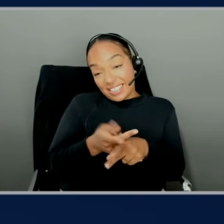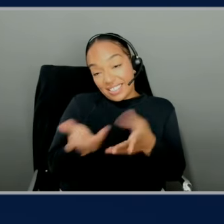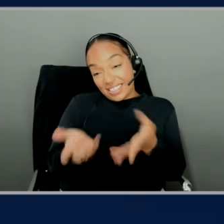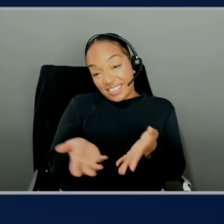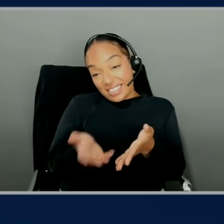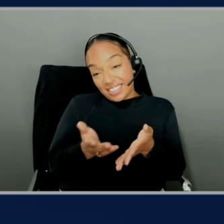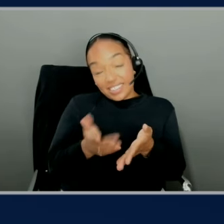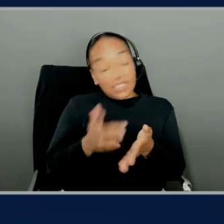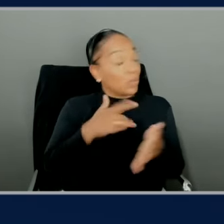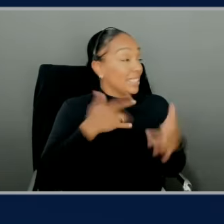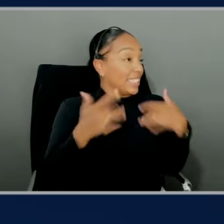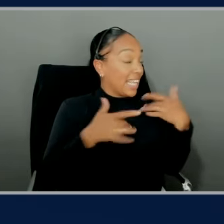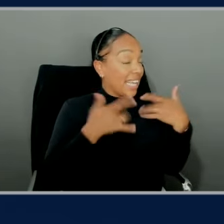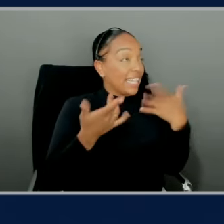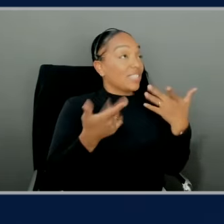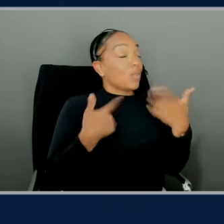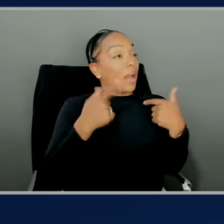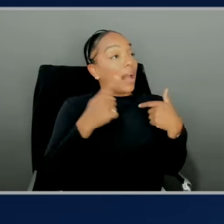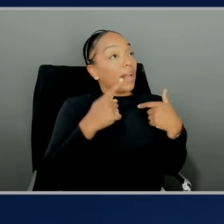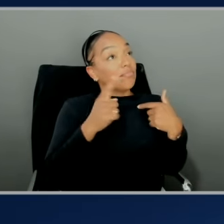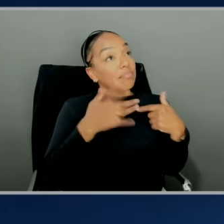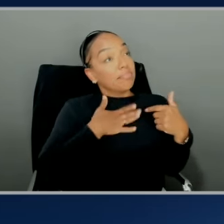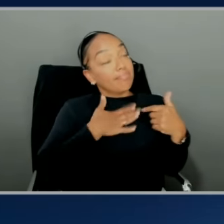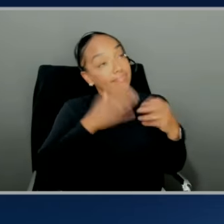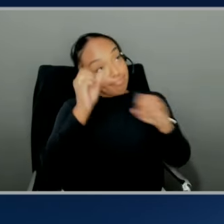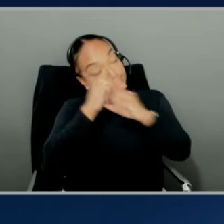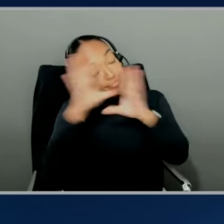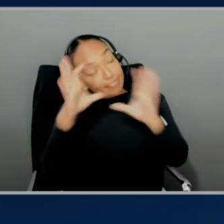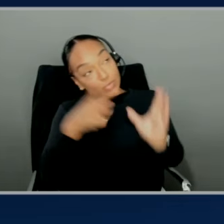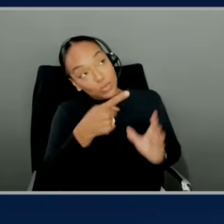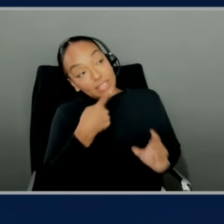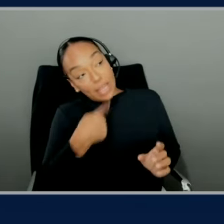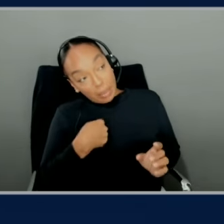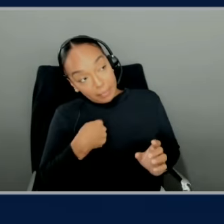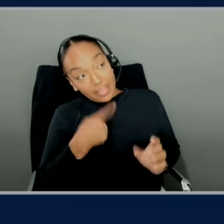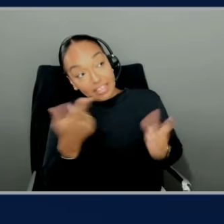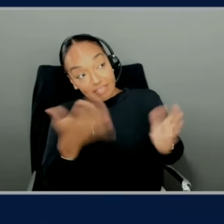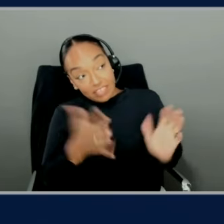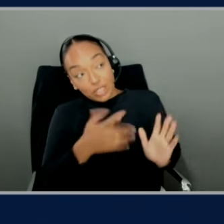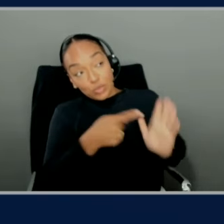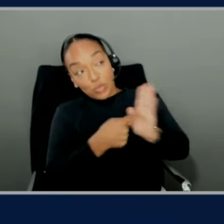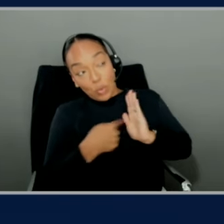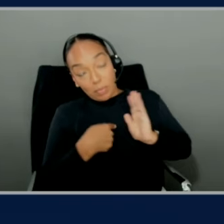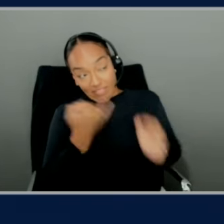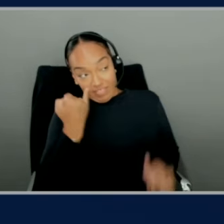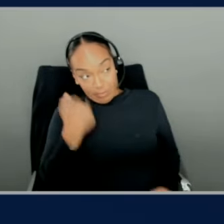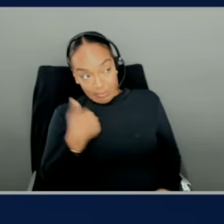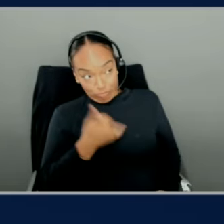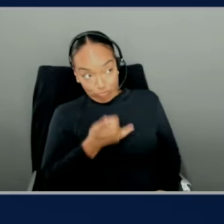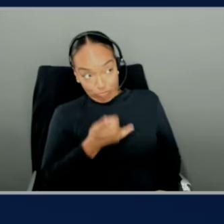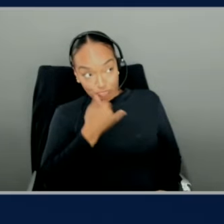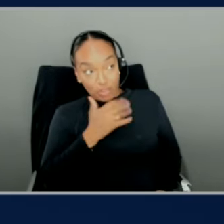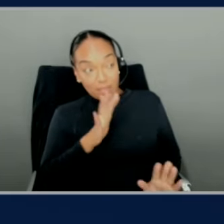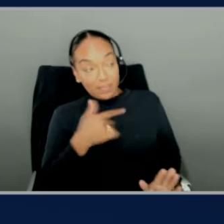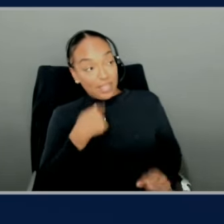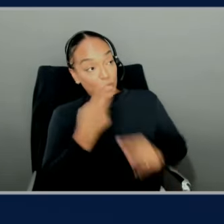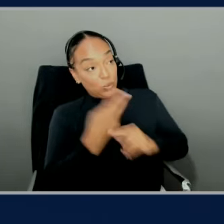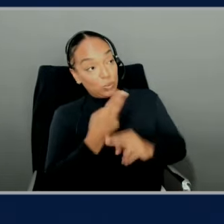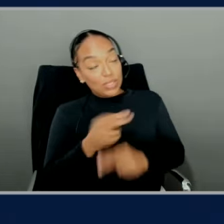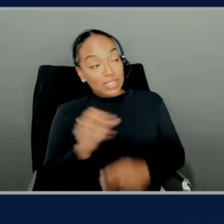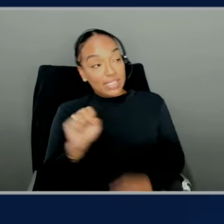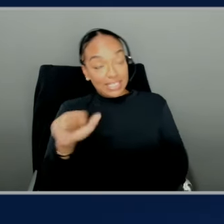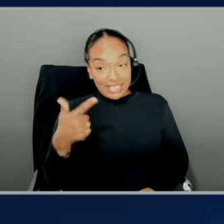Exciting. Yeah. So what I'm imagining, and you're going to tell me, and then you're going to show me if I'm wrong, is I'm using SageMaker.